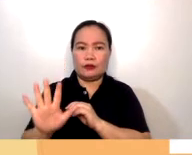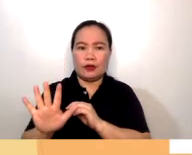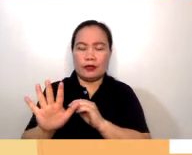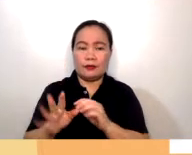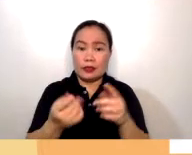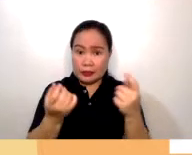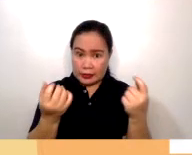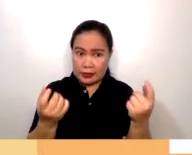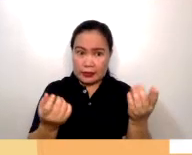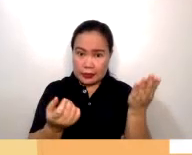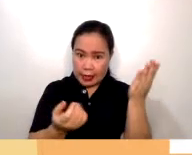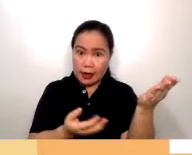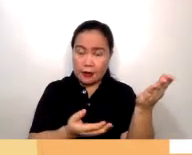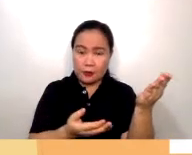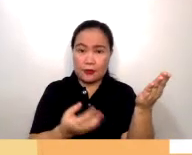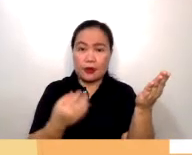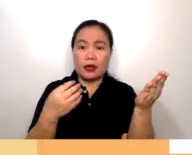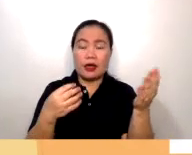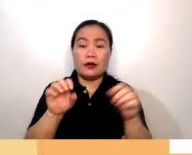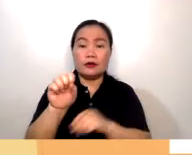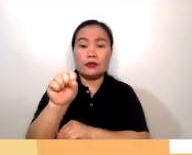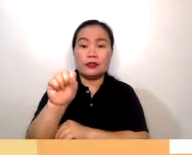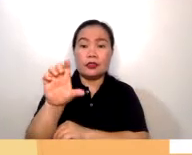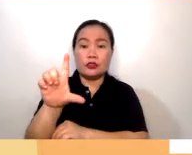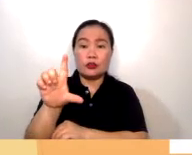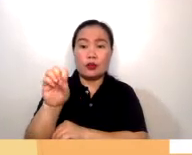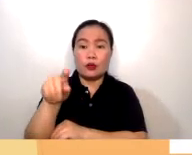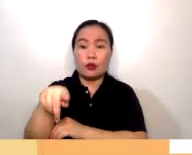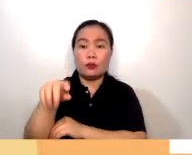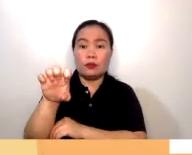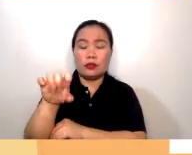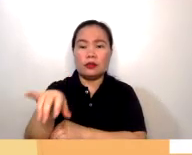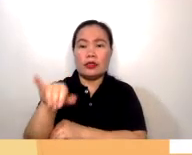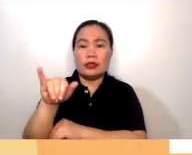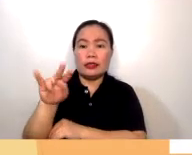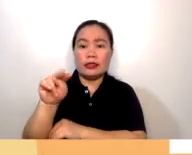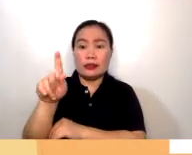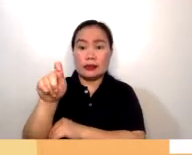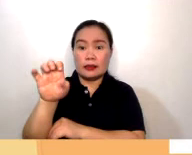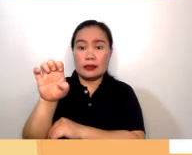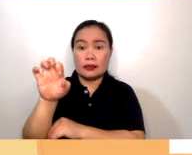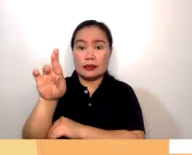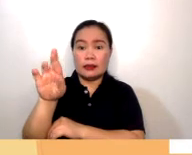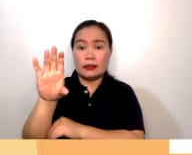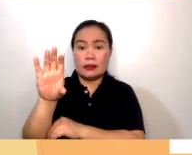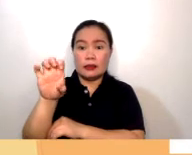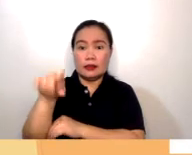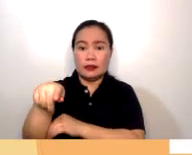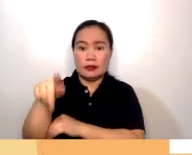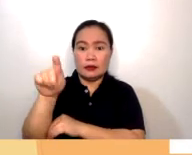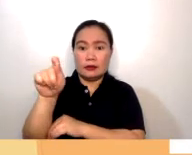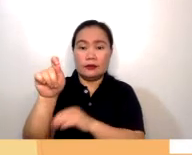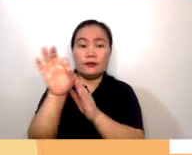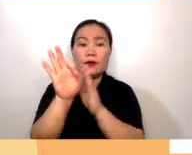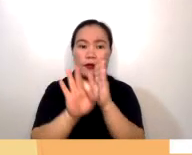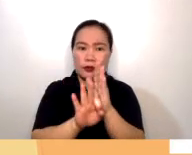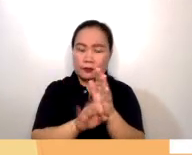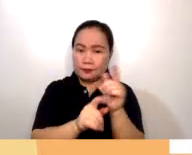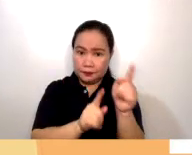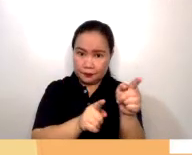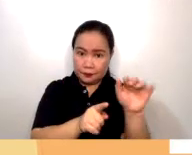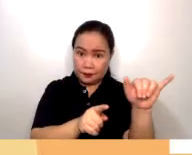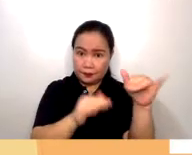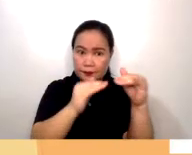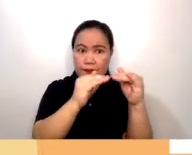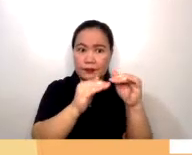5. So this is now our slope-intercept form, which is y